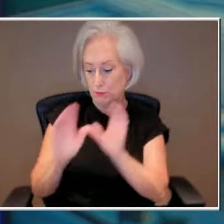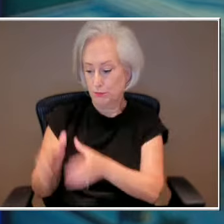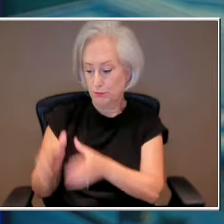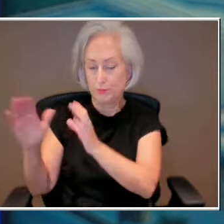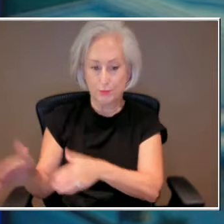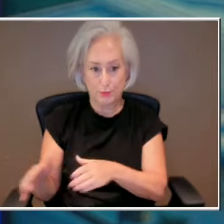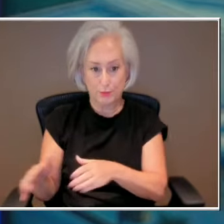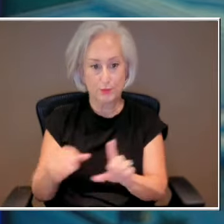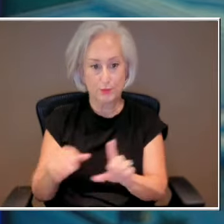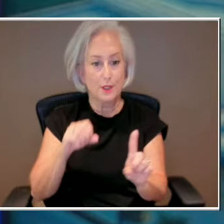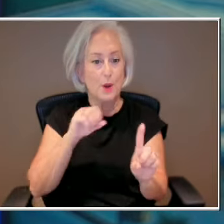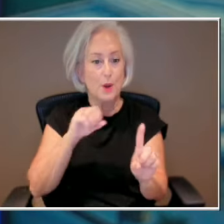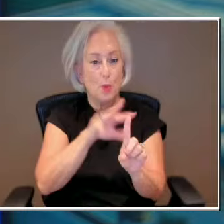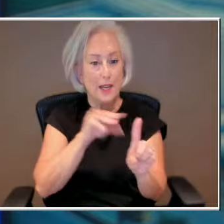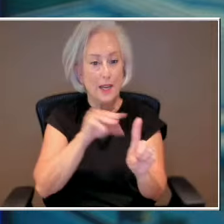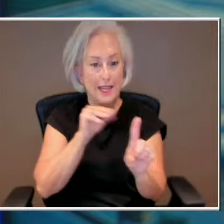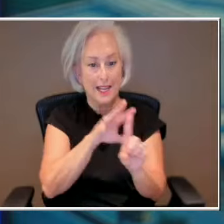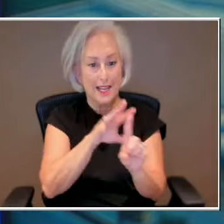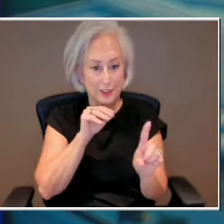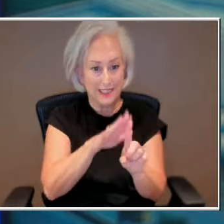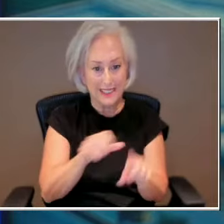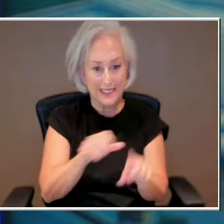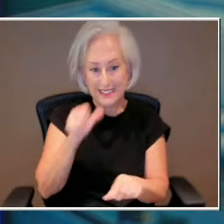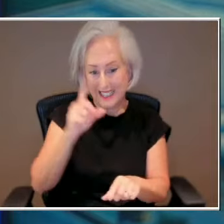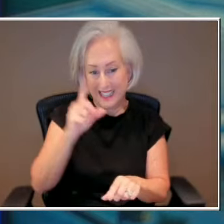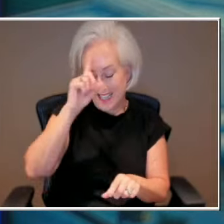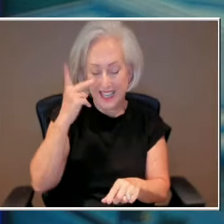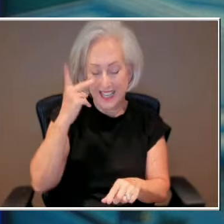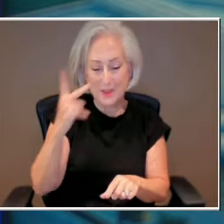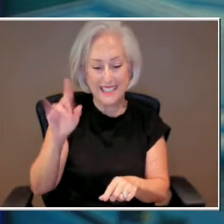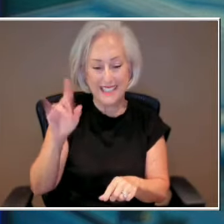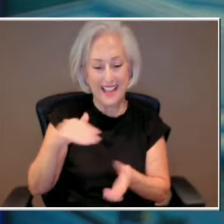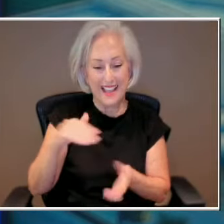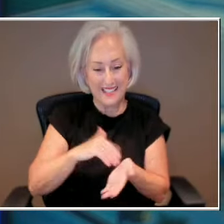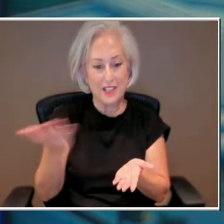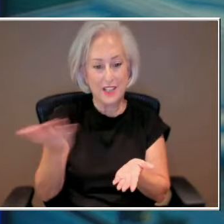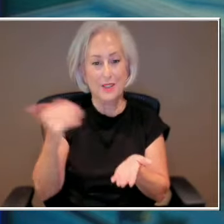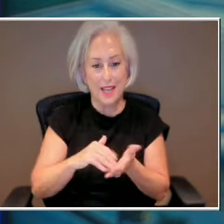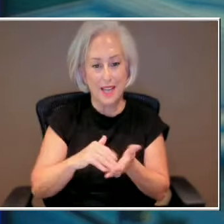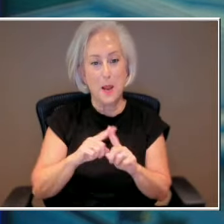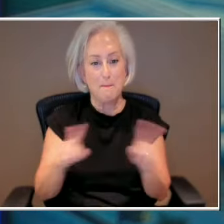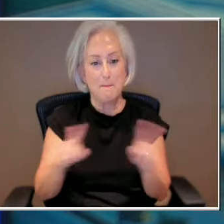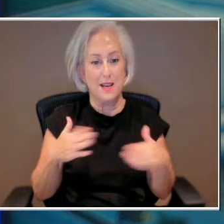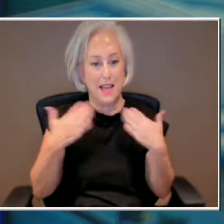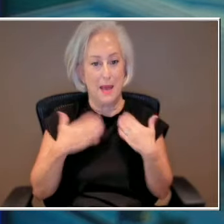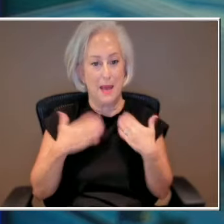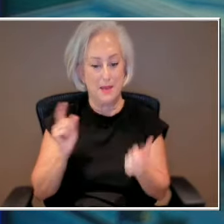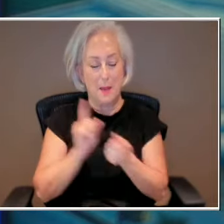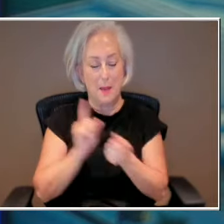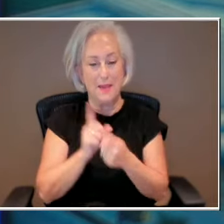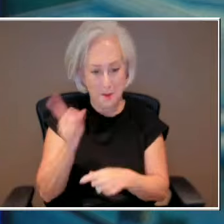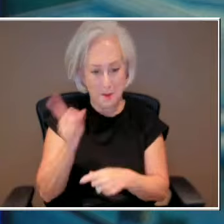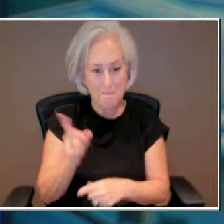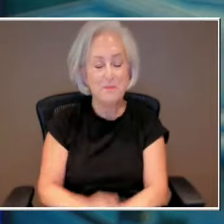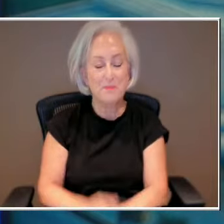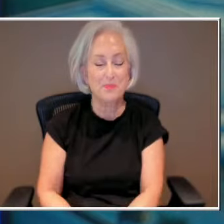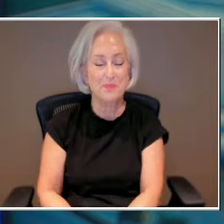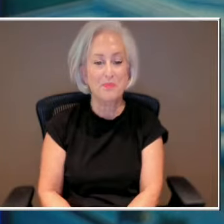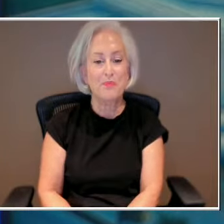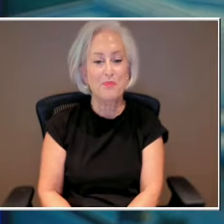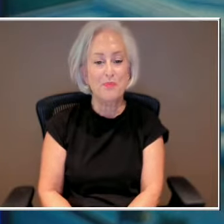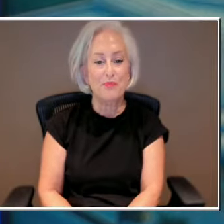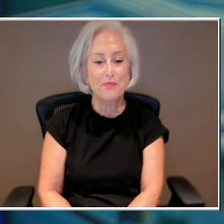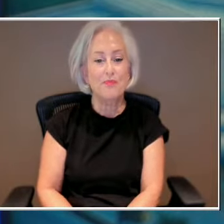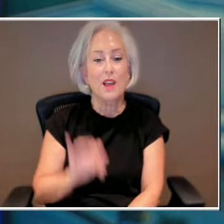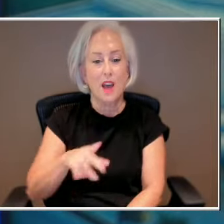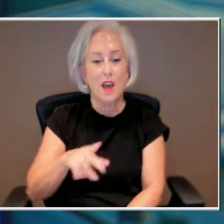was going to see him ever again in my life, but I'm glad he was the one that I met. And that proton, that